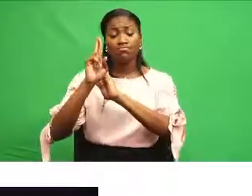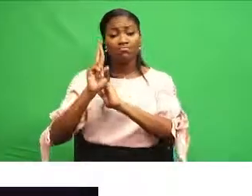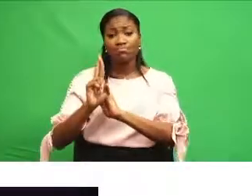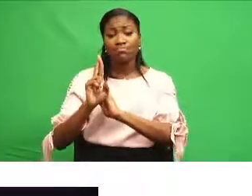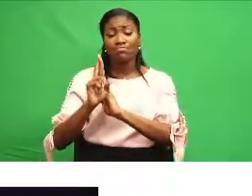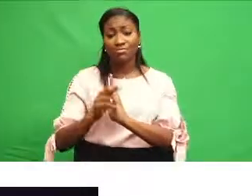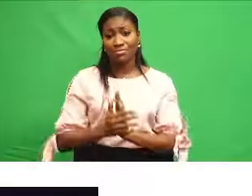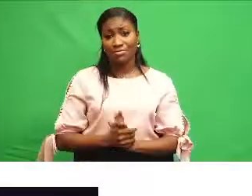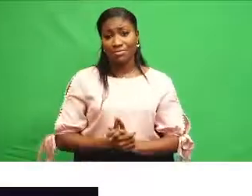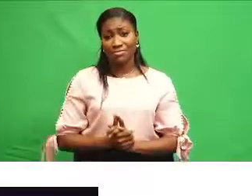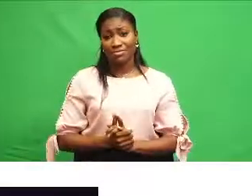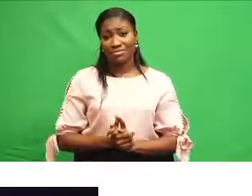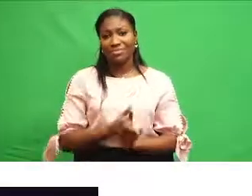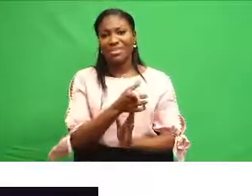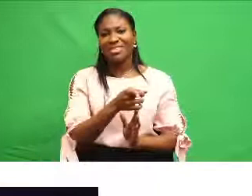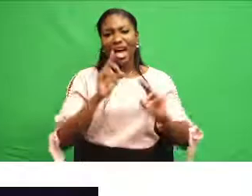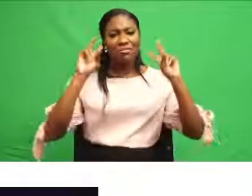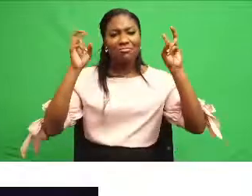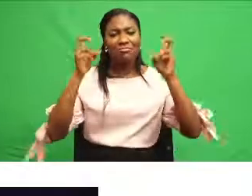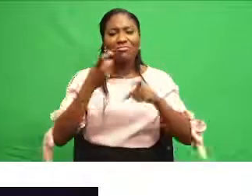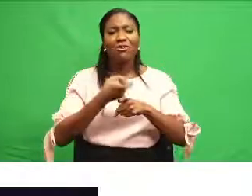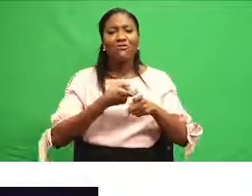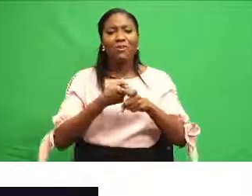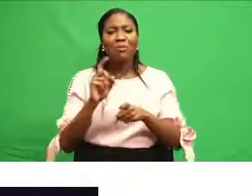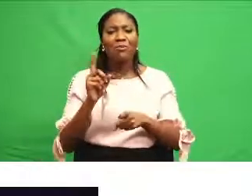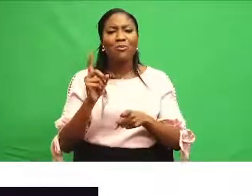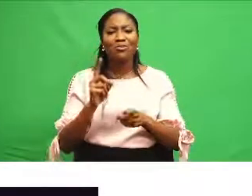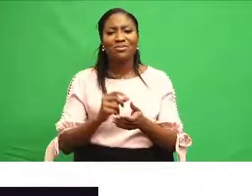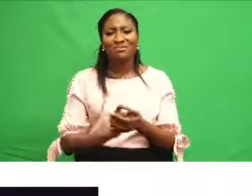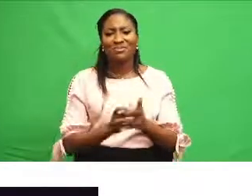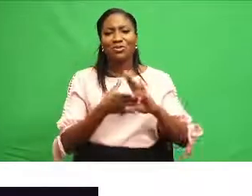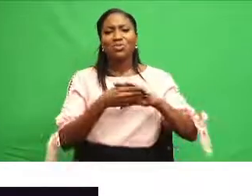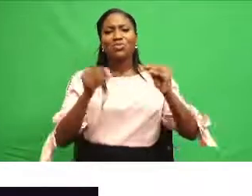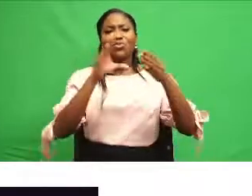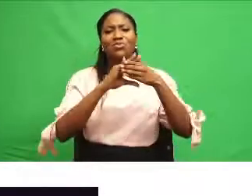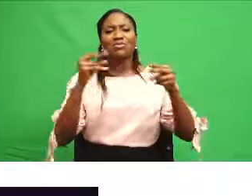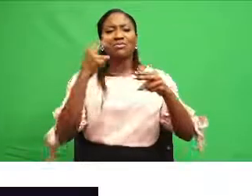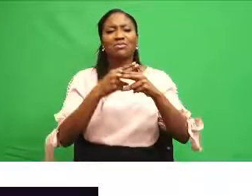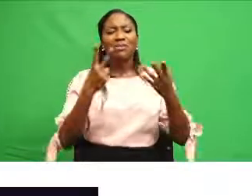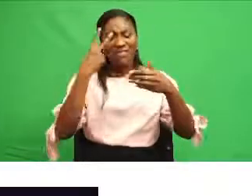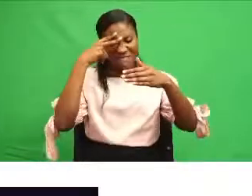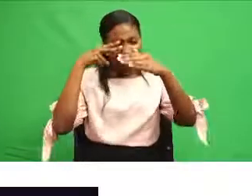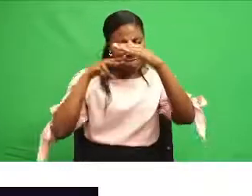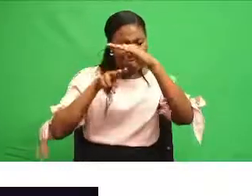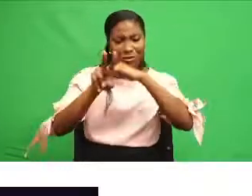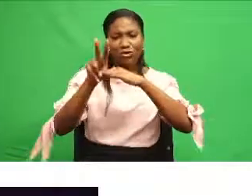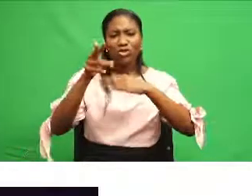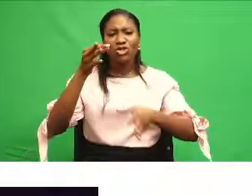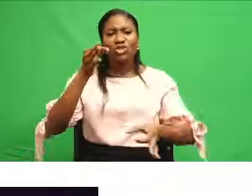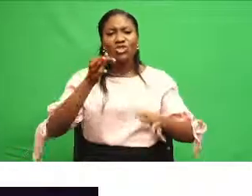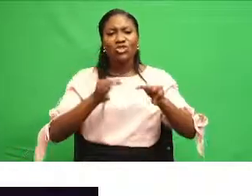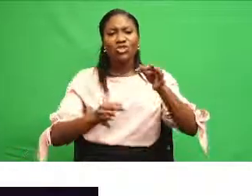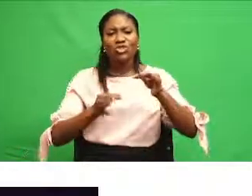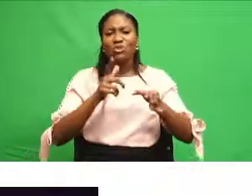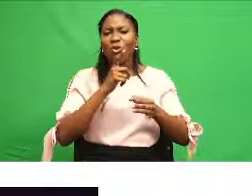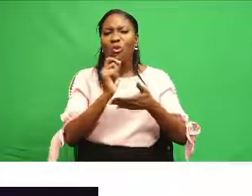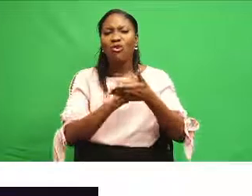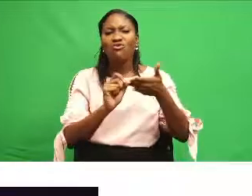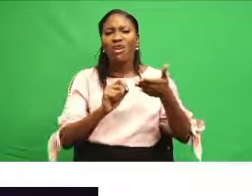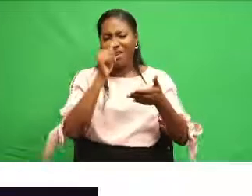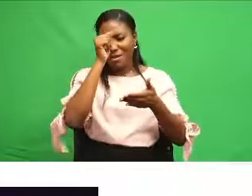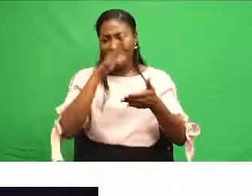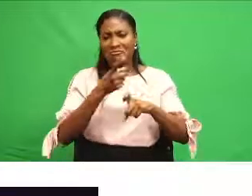That was a quotation from the poem entitled Vision of Judgment by the English